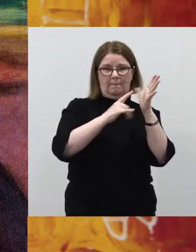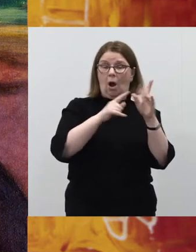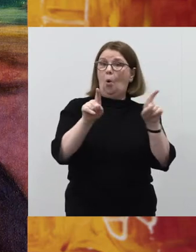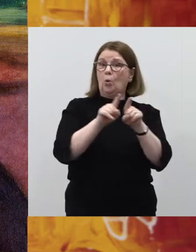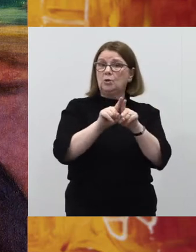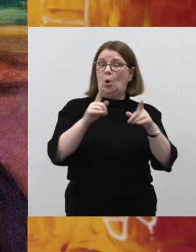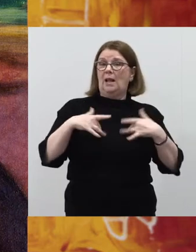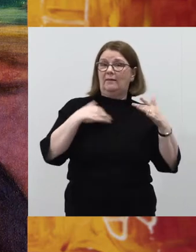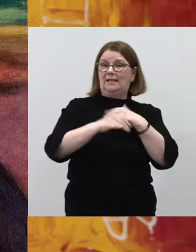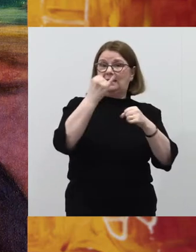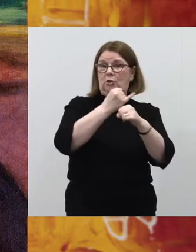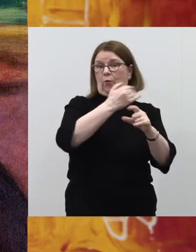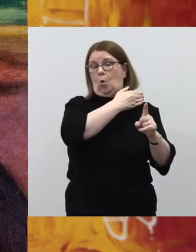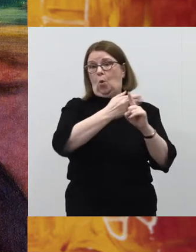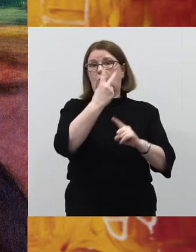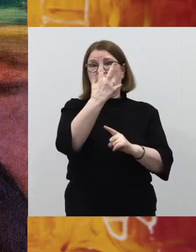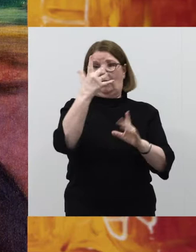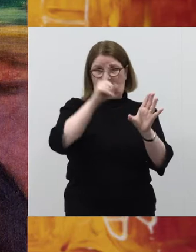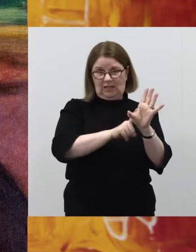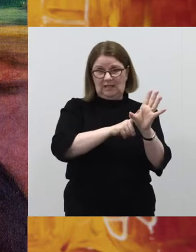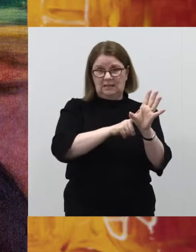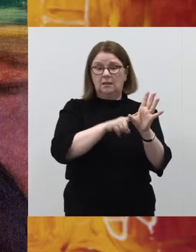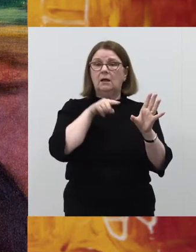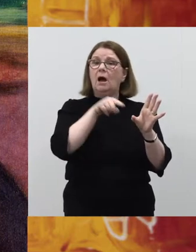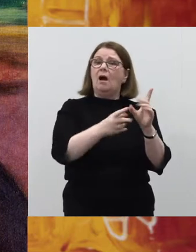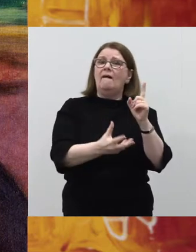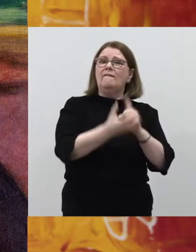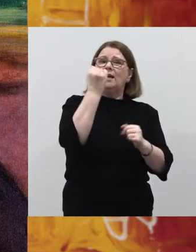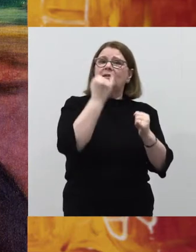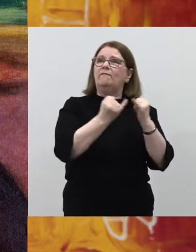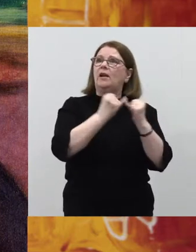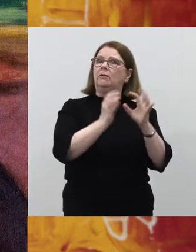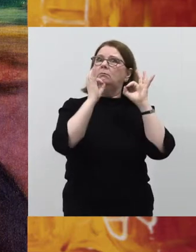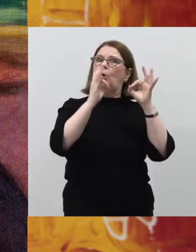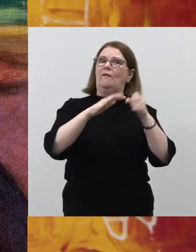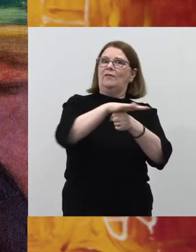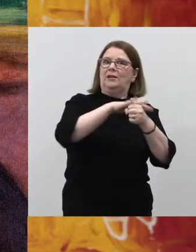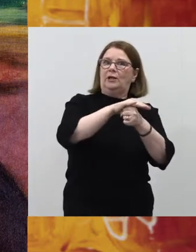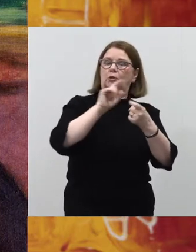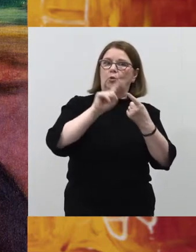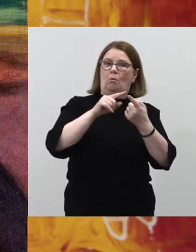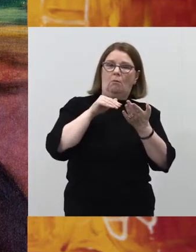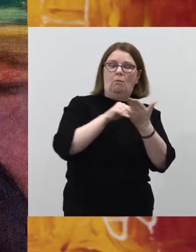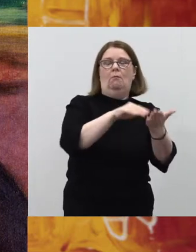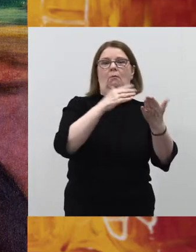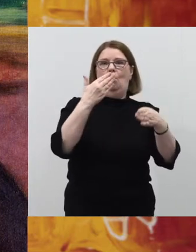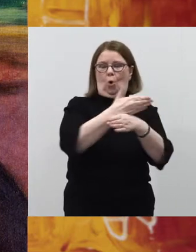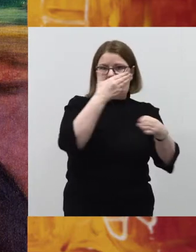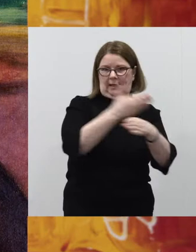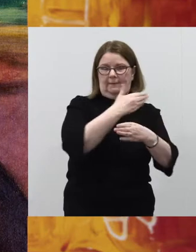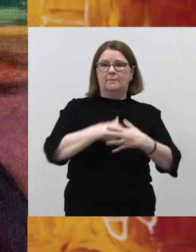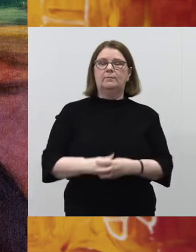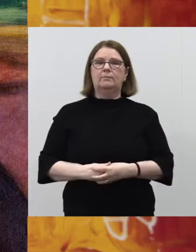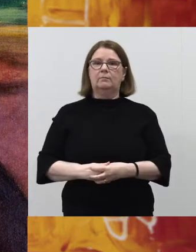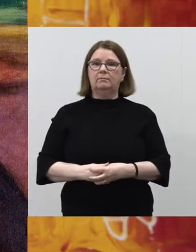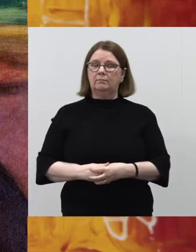Munch understood that the dark side is a counterbalance in life and provides the richness and complexity that defines us as individual